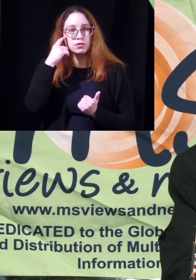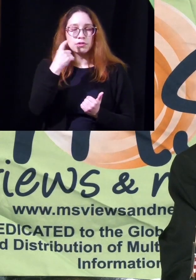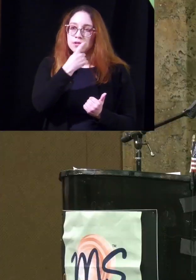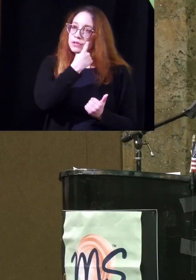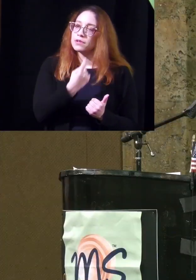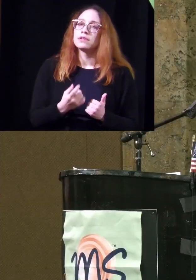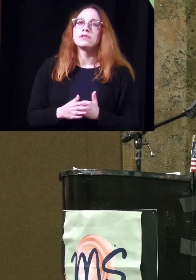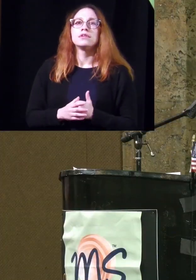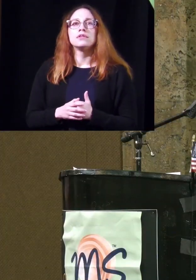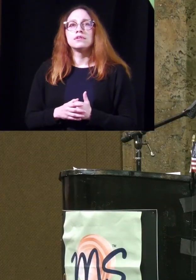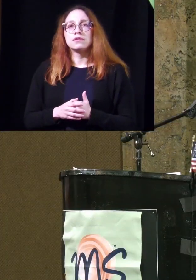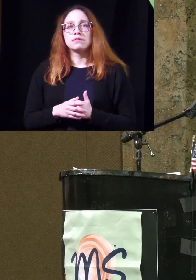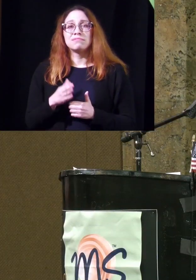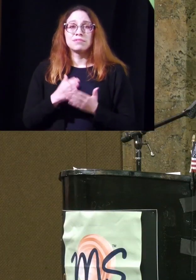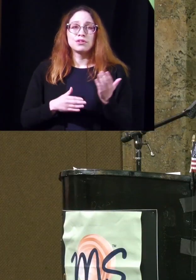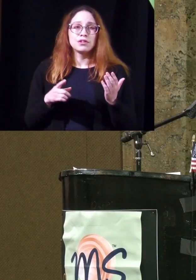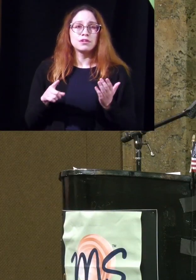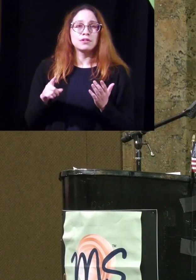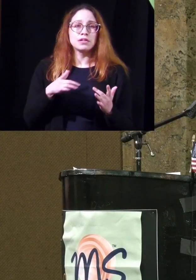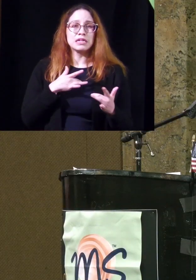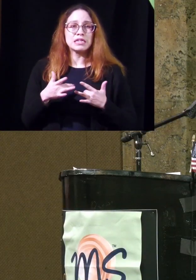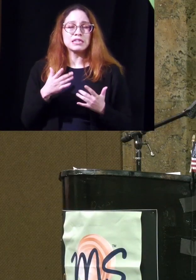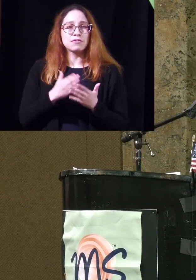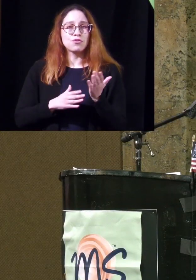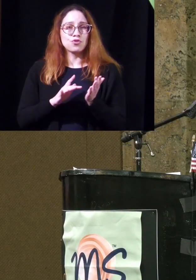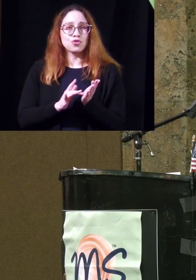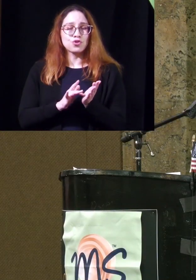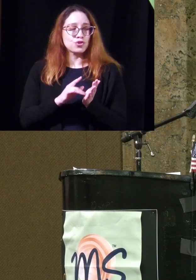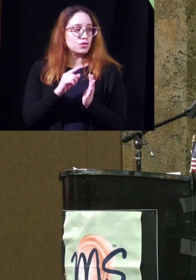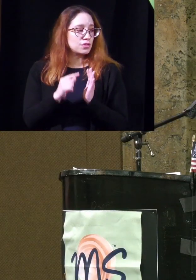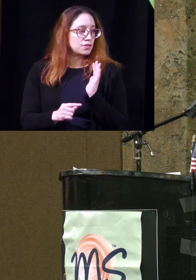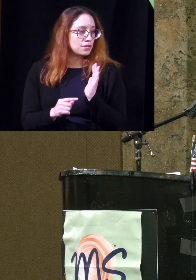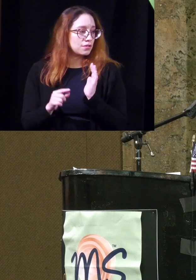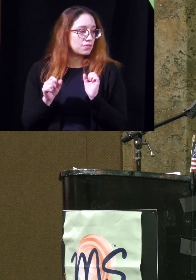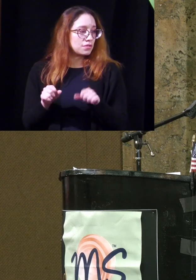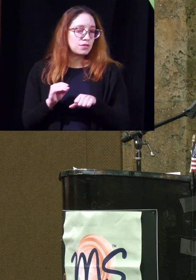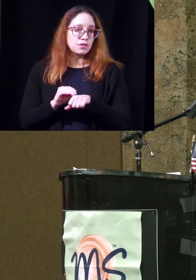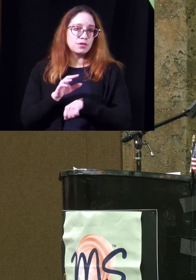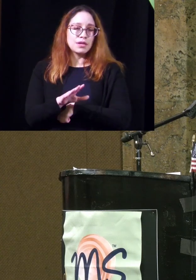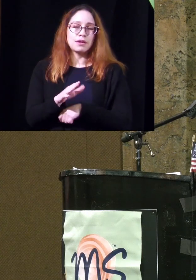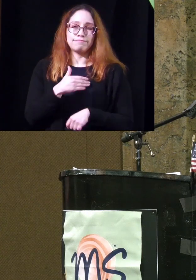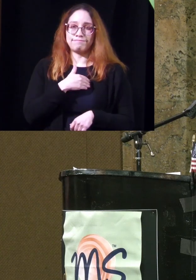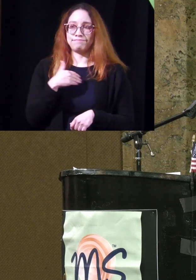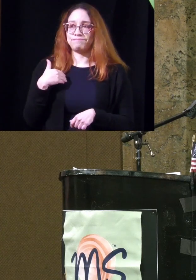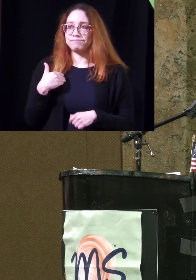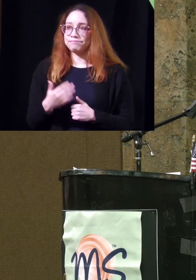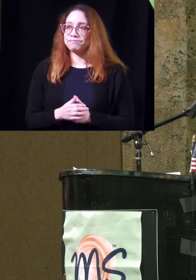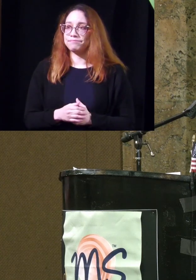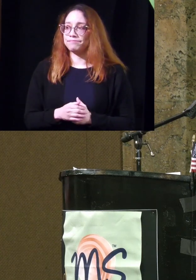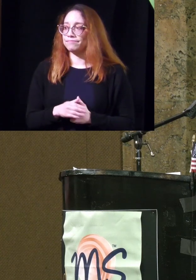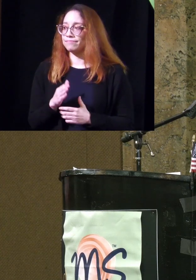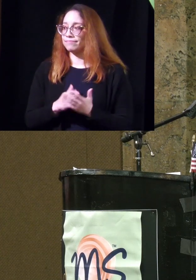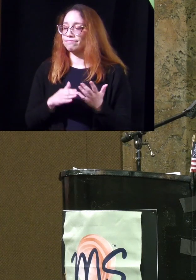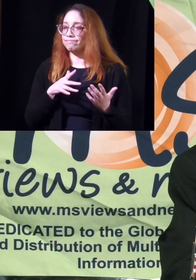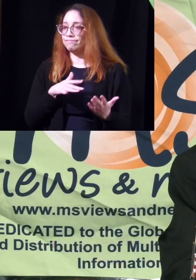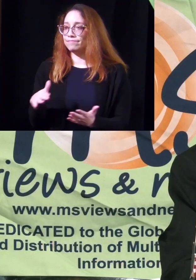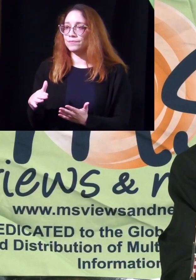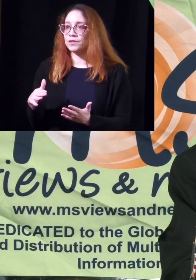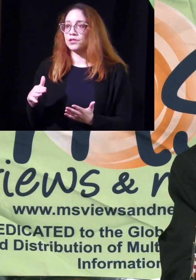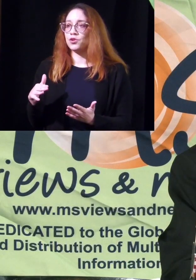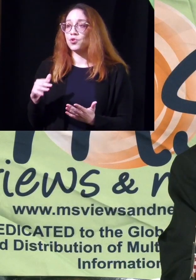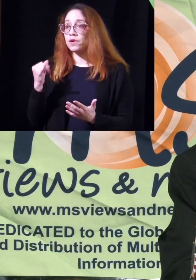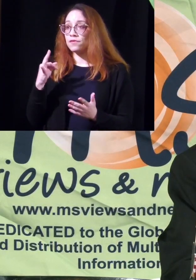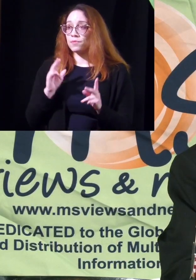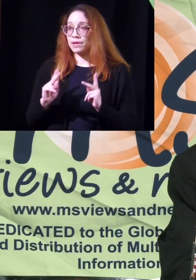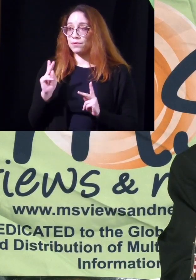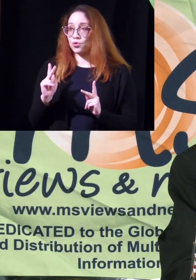membranes. Some of the concerns about some medications over here are that they can affect memory. And some studies have shown that if